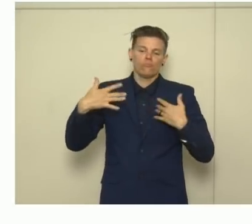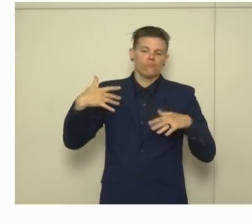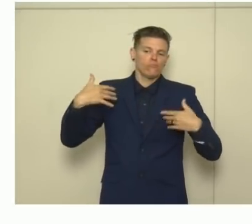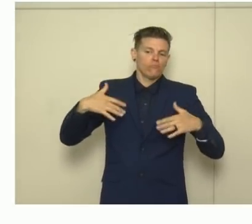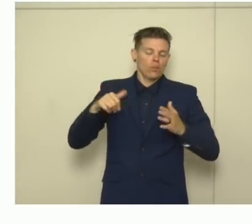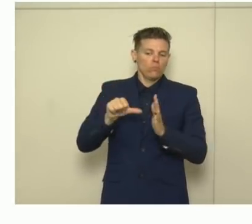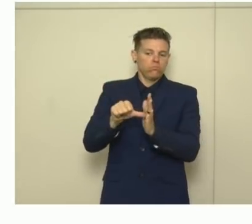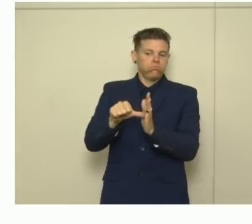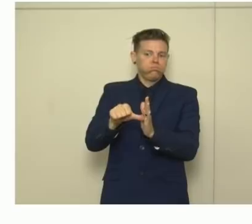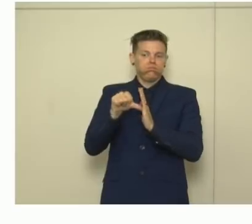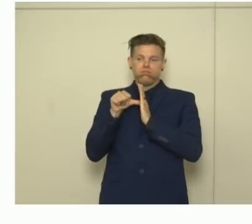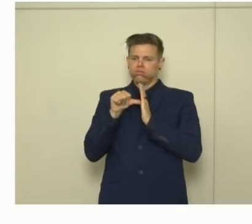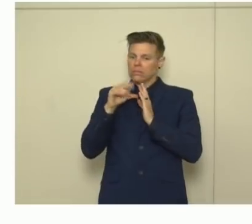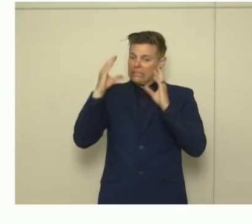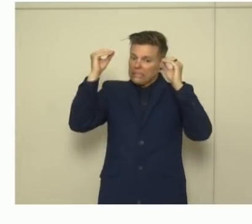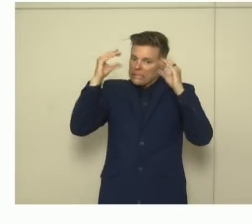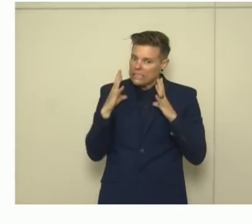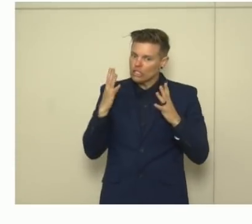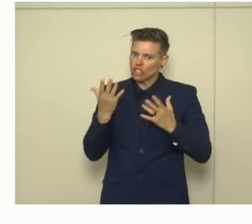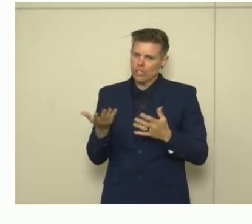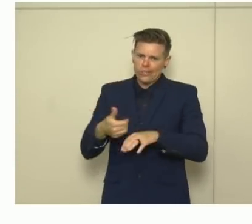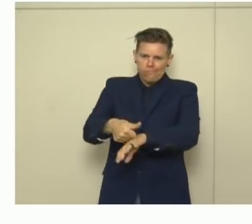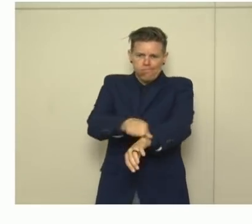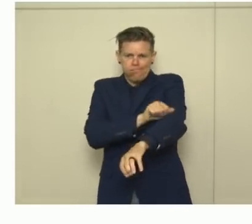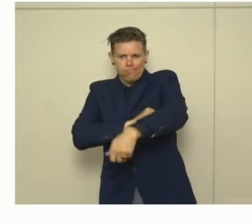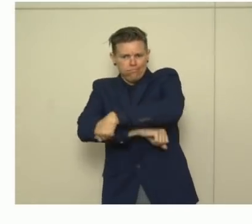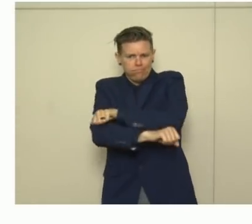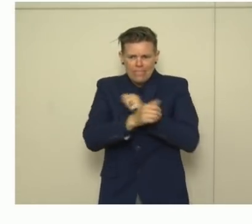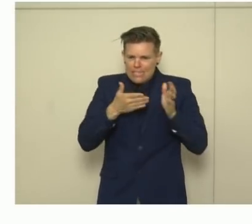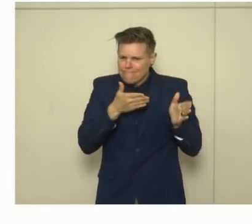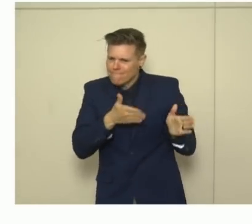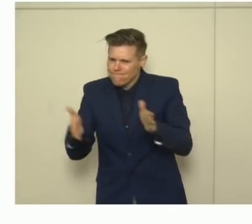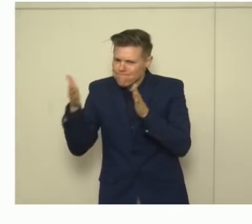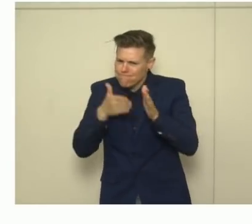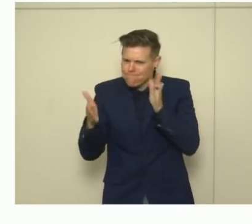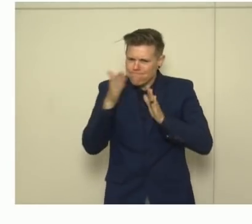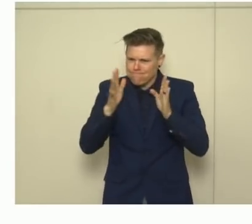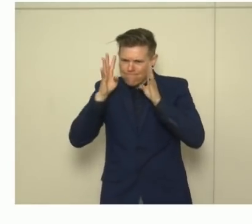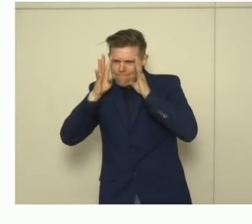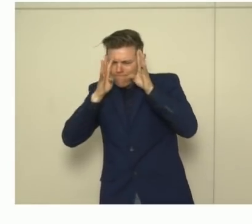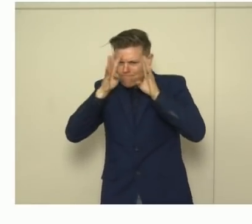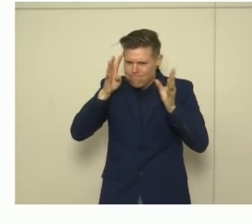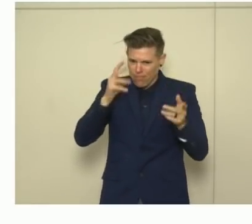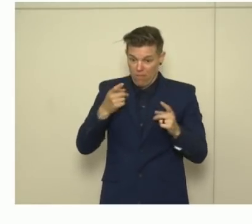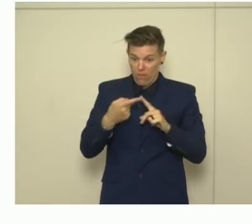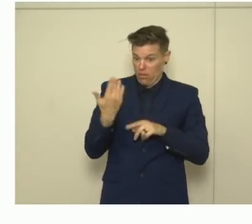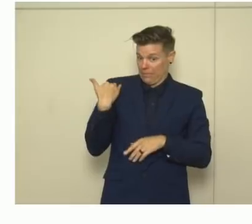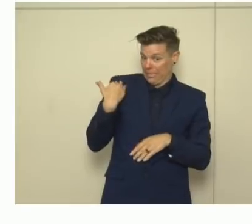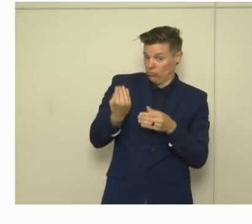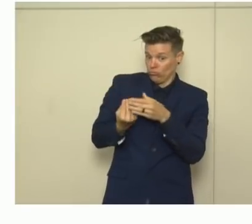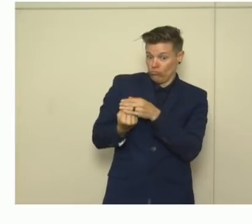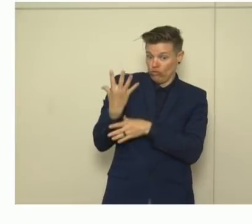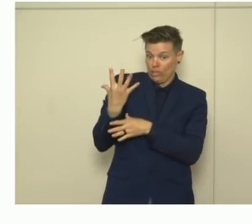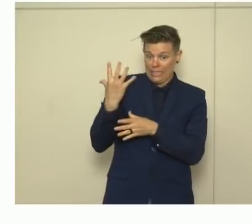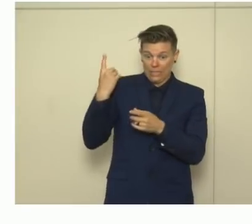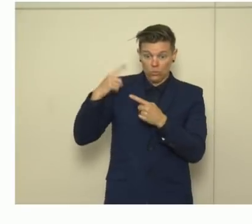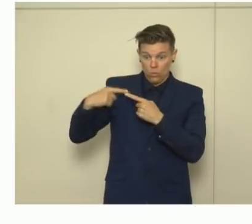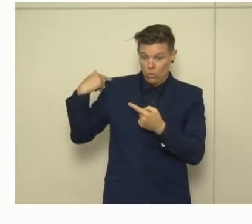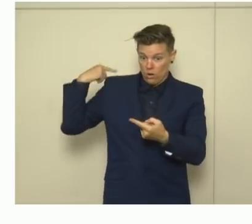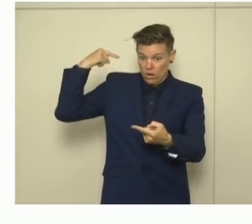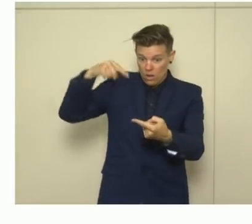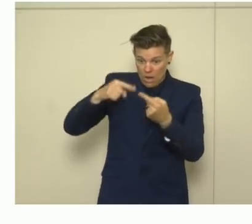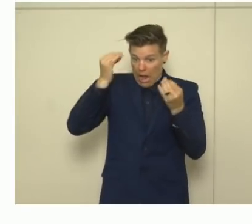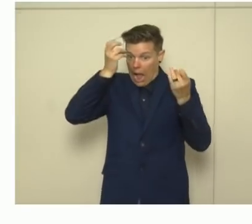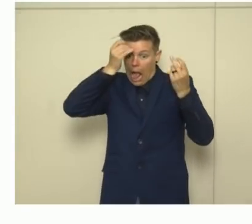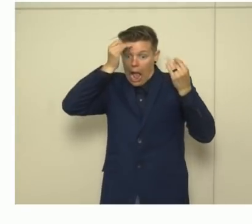into taking what we had to do very quickly in the spring and then putting more systems in place for the fall, and now that we're